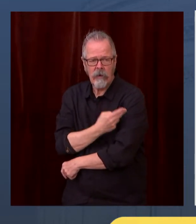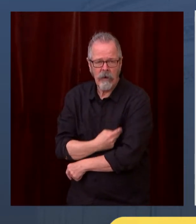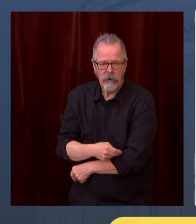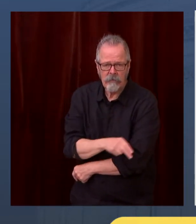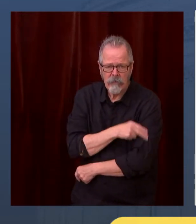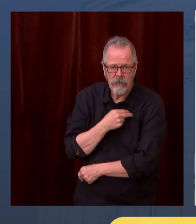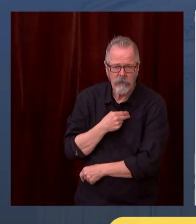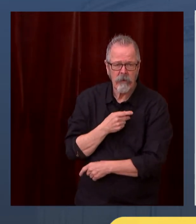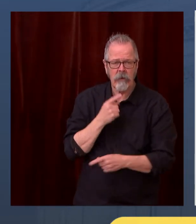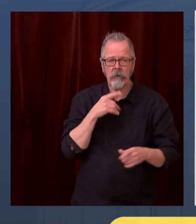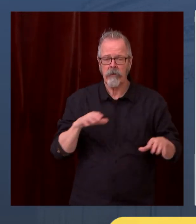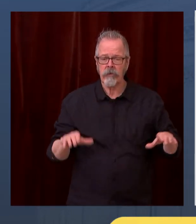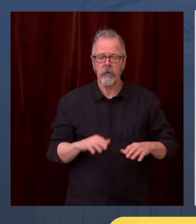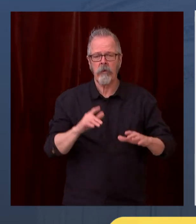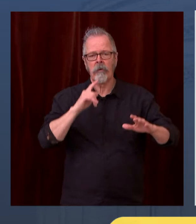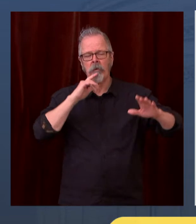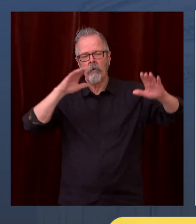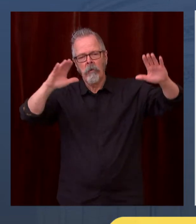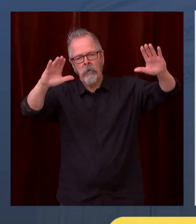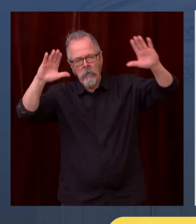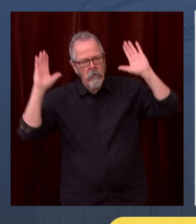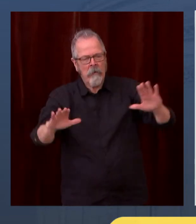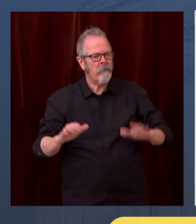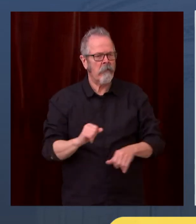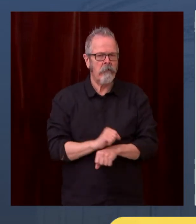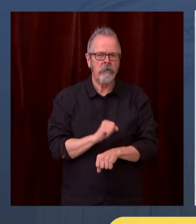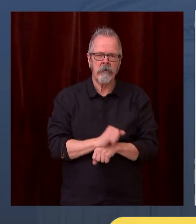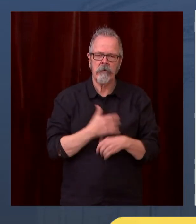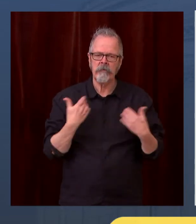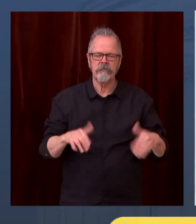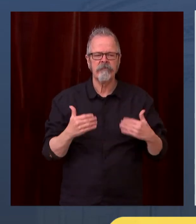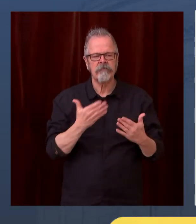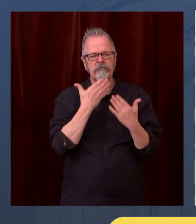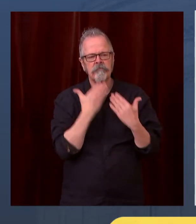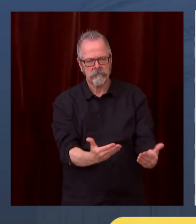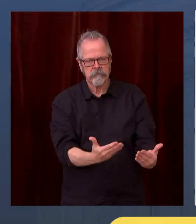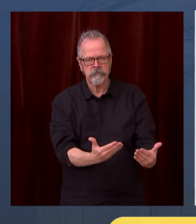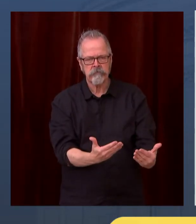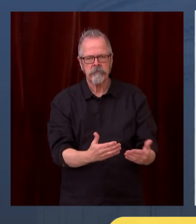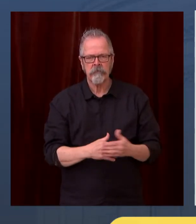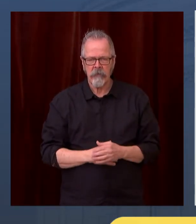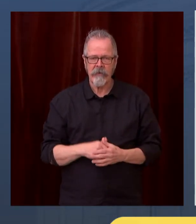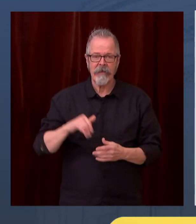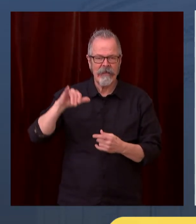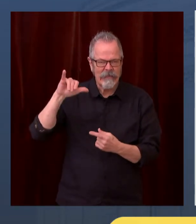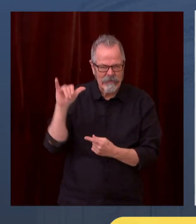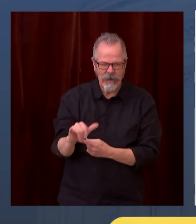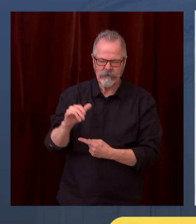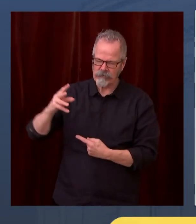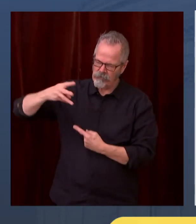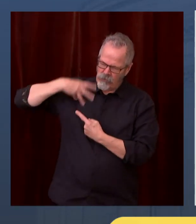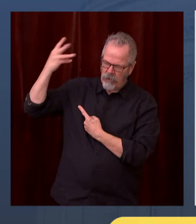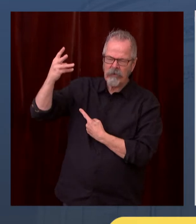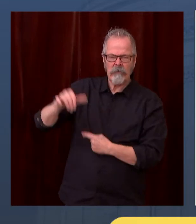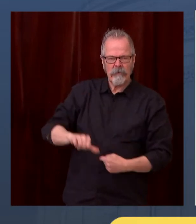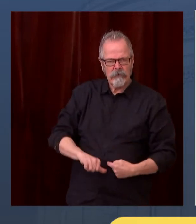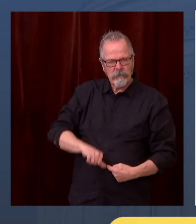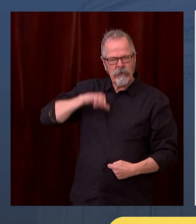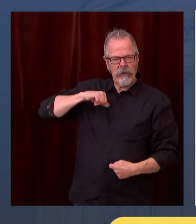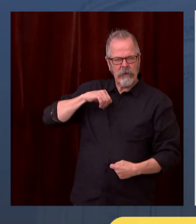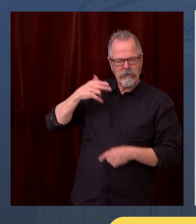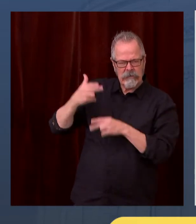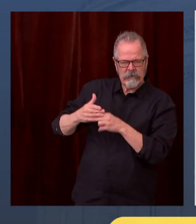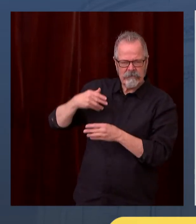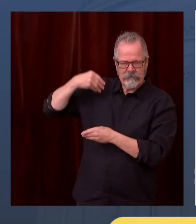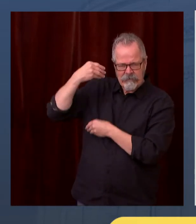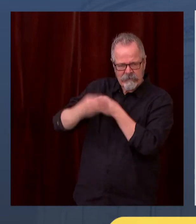and it's been inspiring. So this is the Washington we know, and the spirit we've come to count on, and the legacy we want to leave behind when COVID is behind